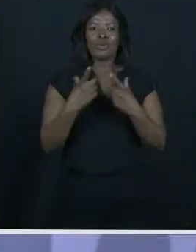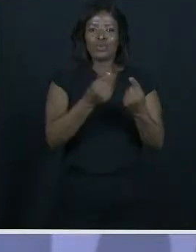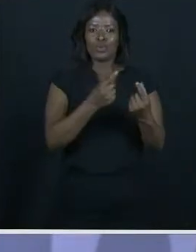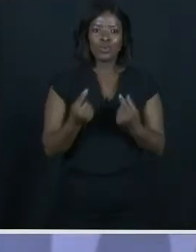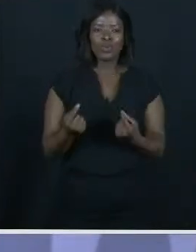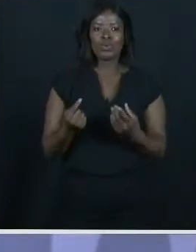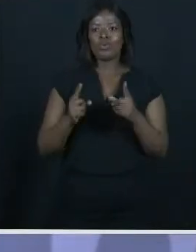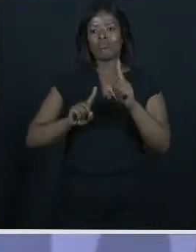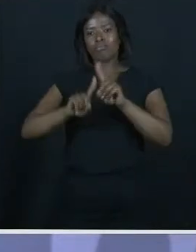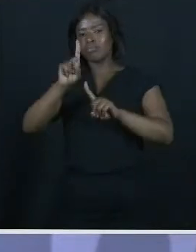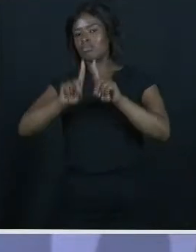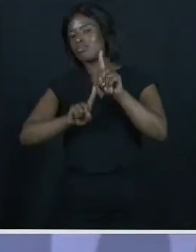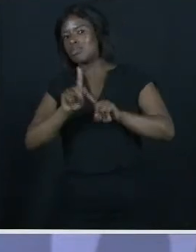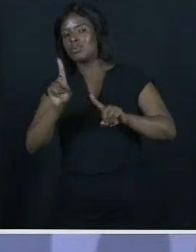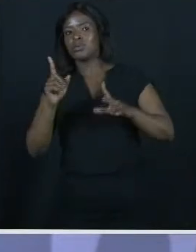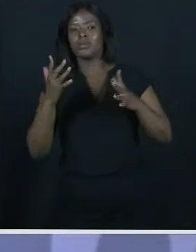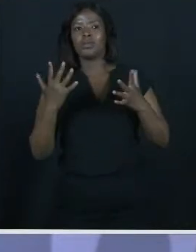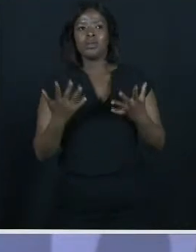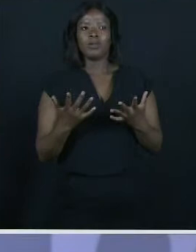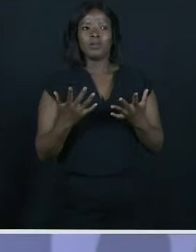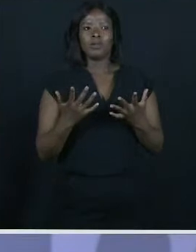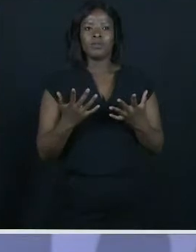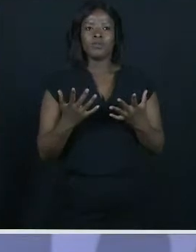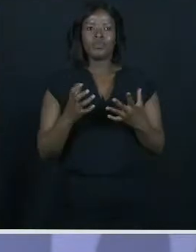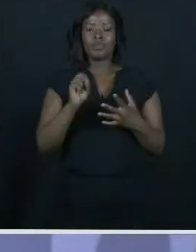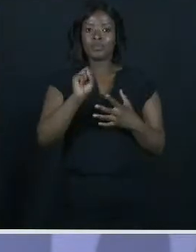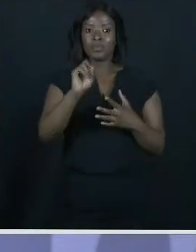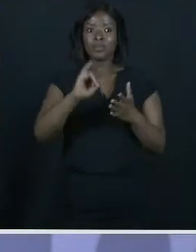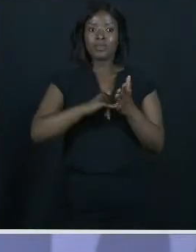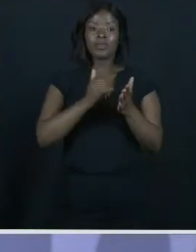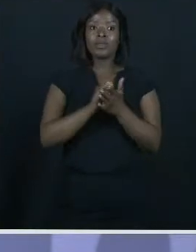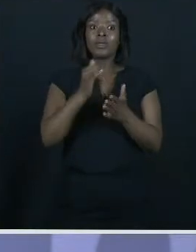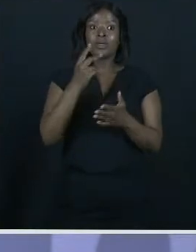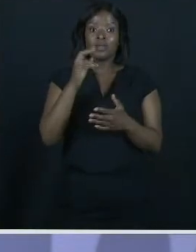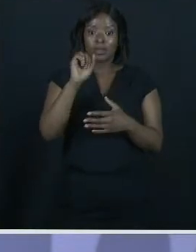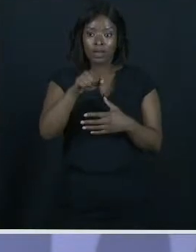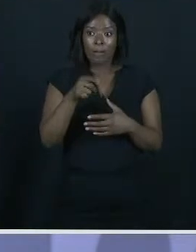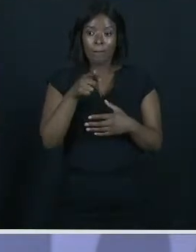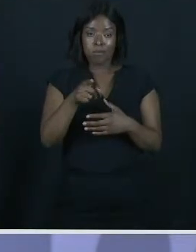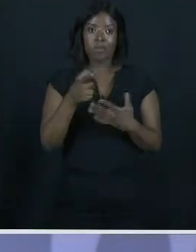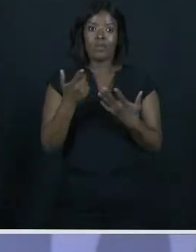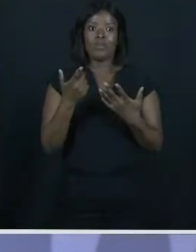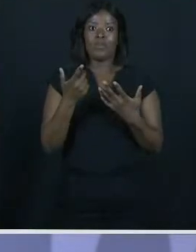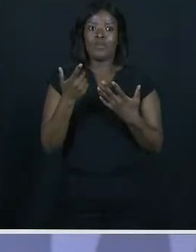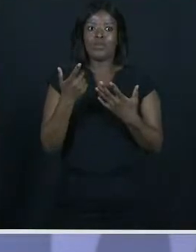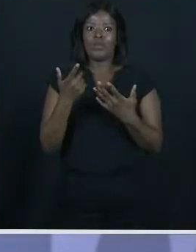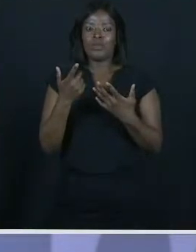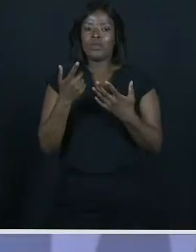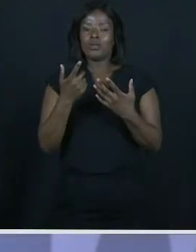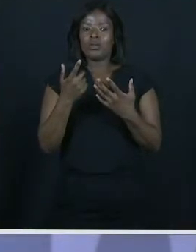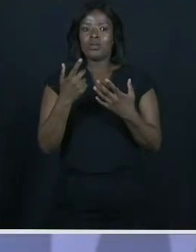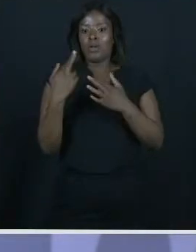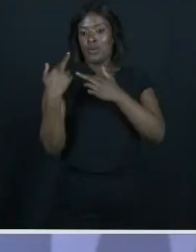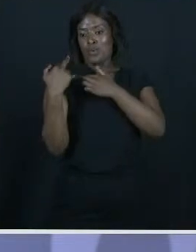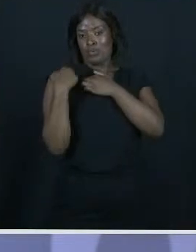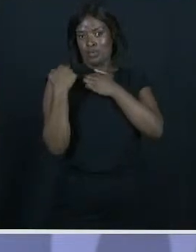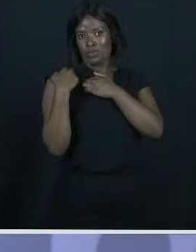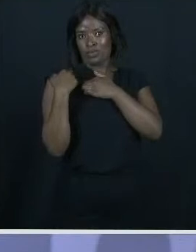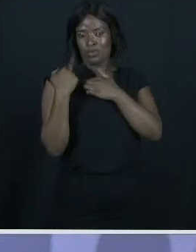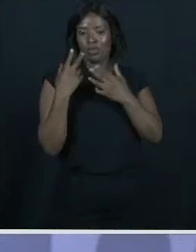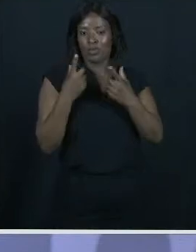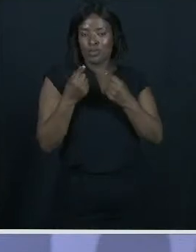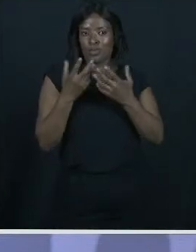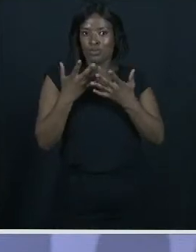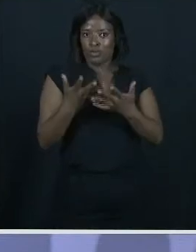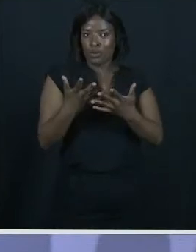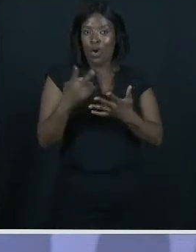see accelerated. And so that's the beginning of the accountability work that we are going to do. There